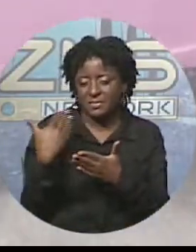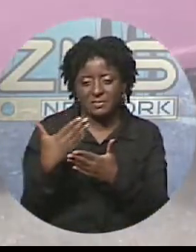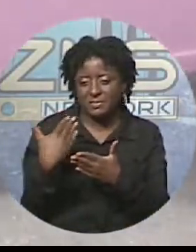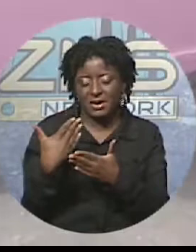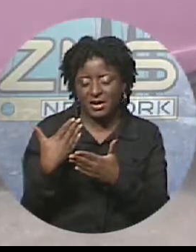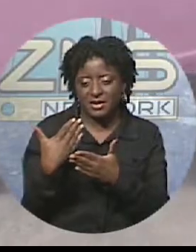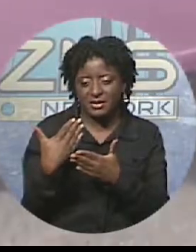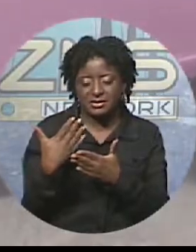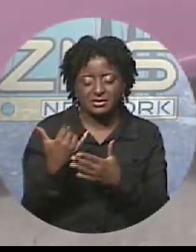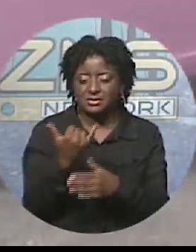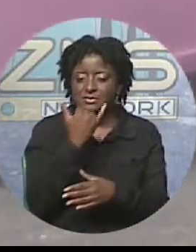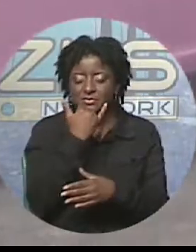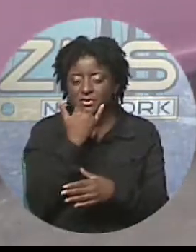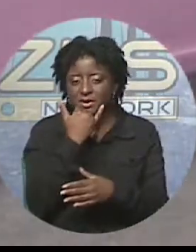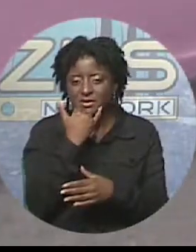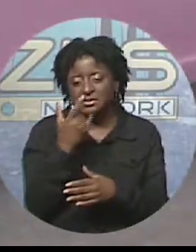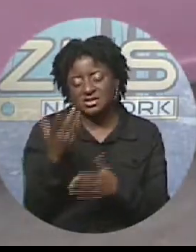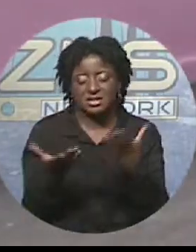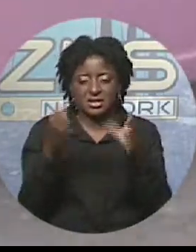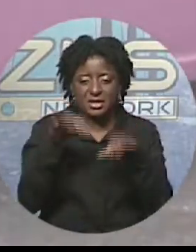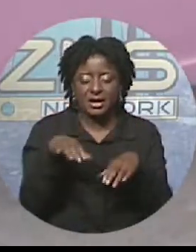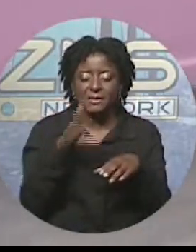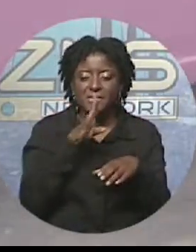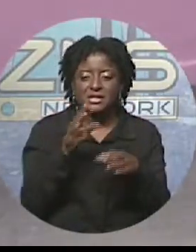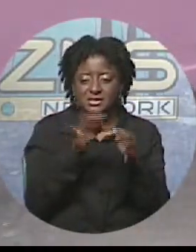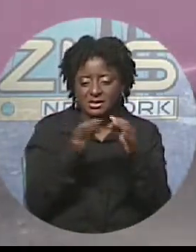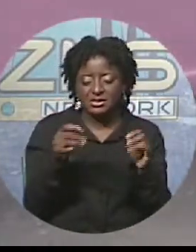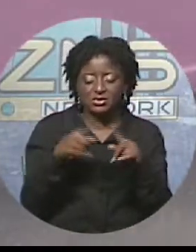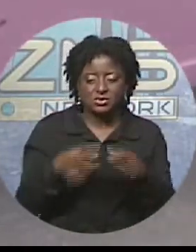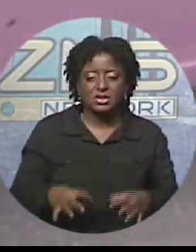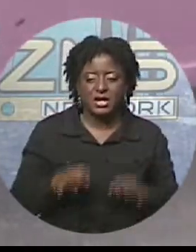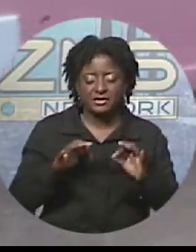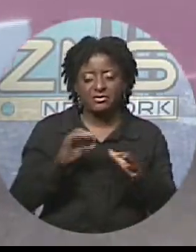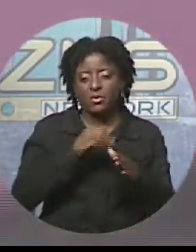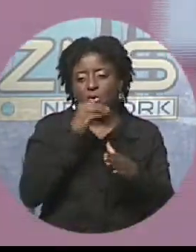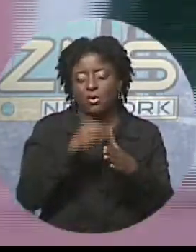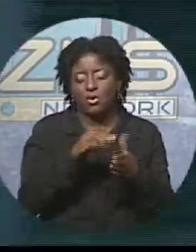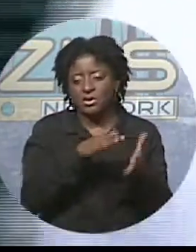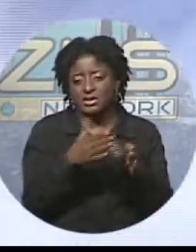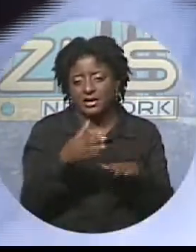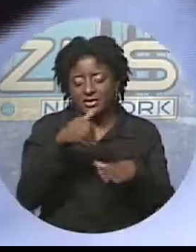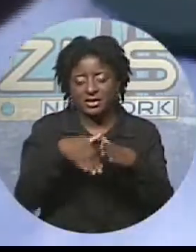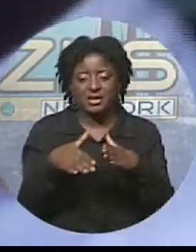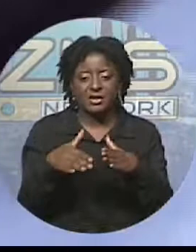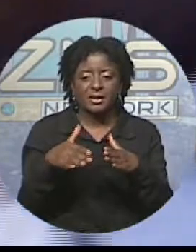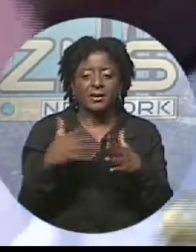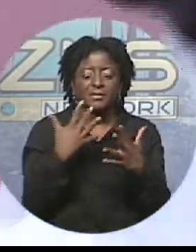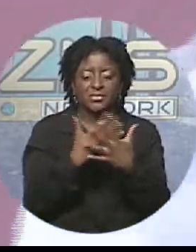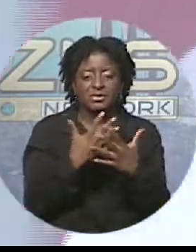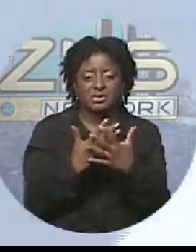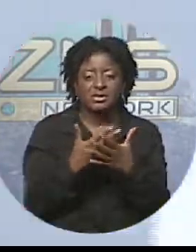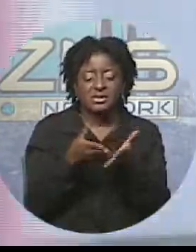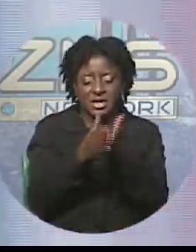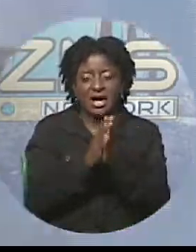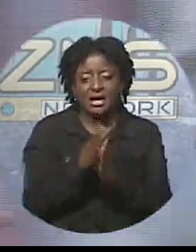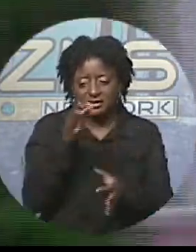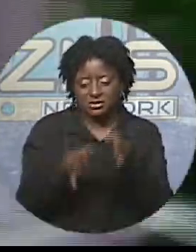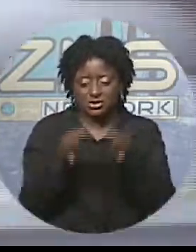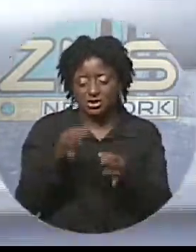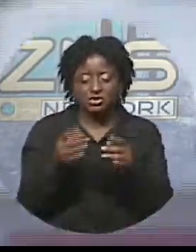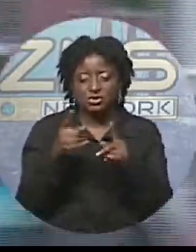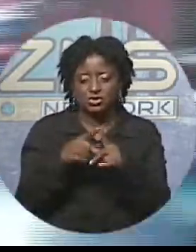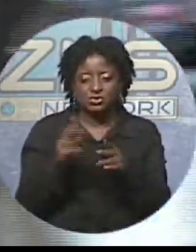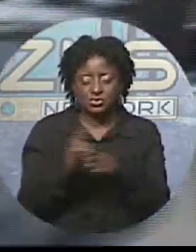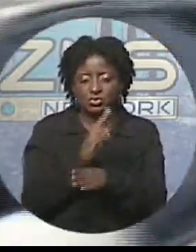be sentenced to life or death in prison, but he appealed to Justice Roy Jones to exercise his discretion in deciding an